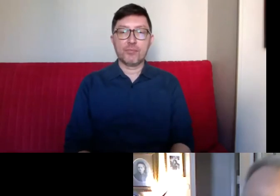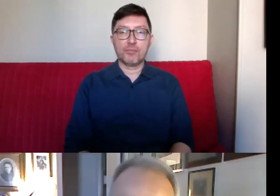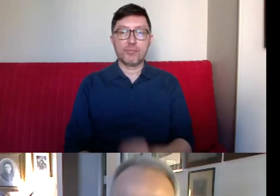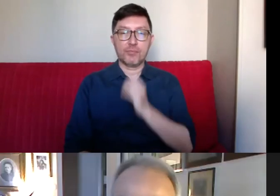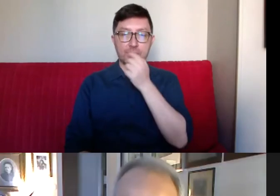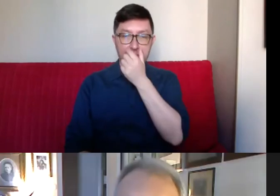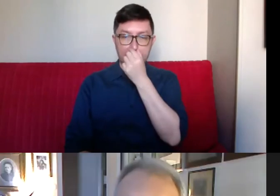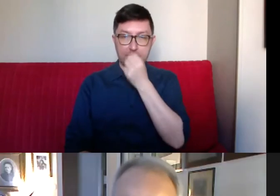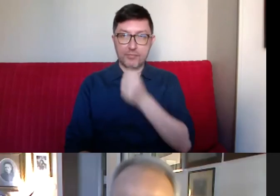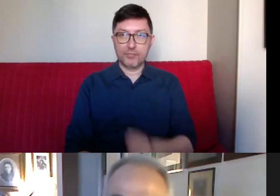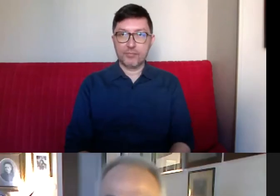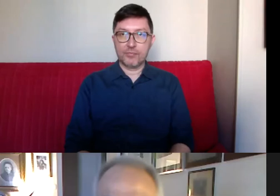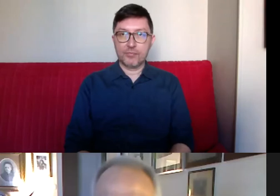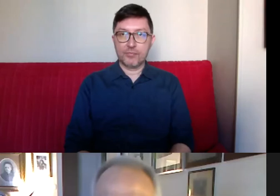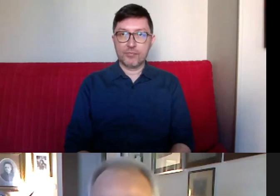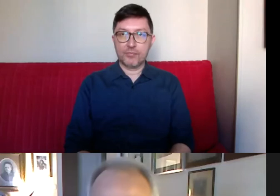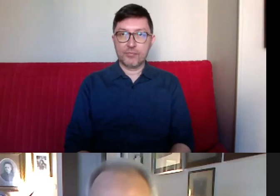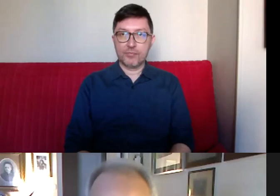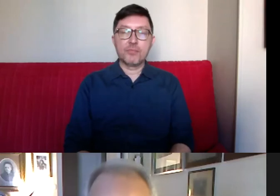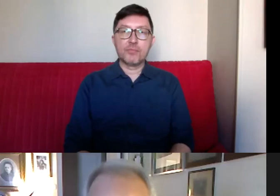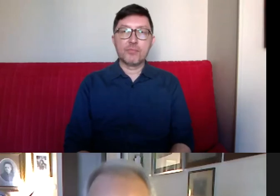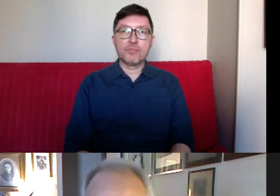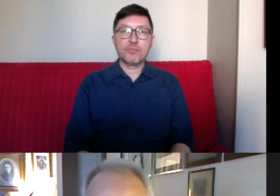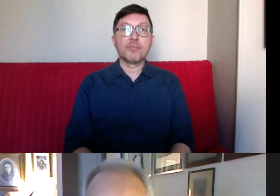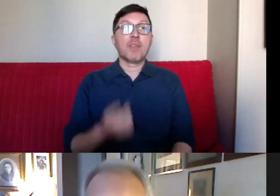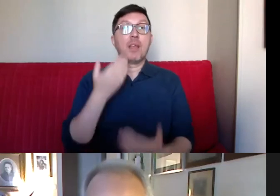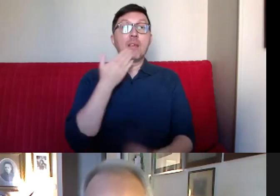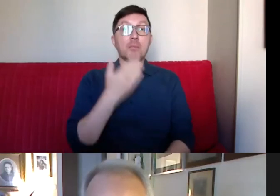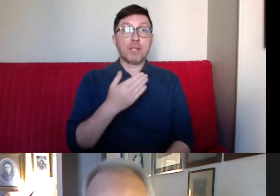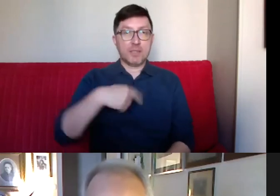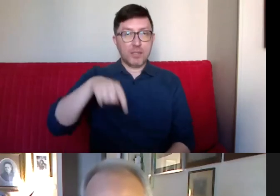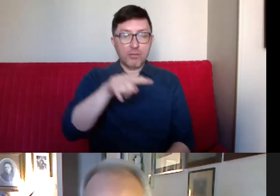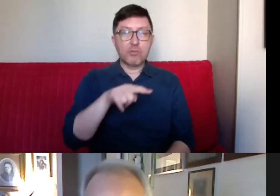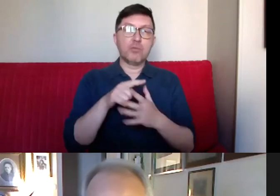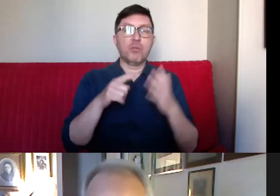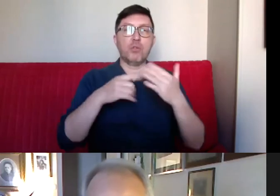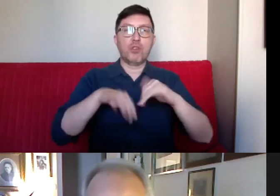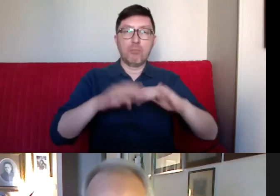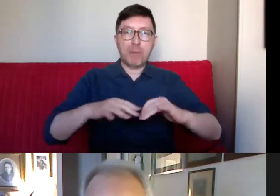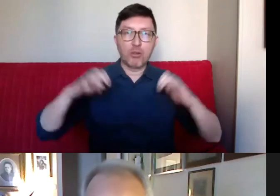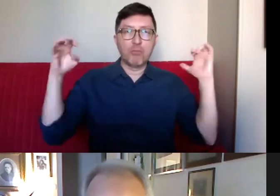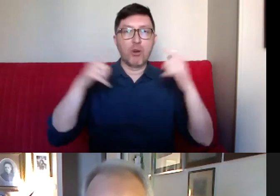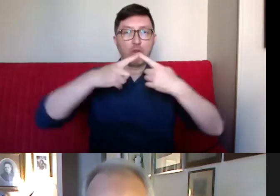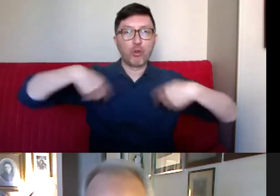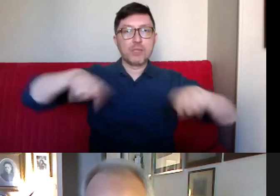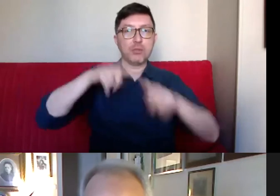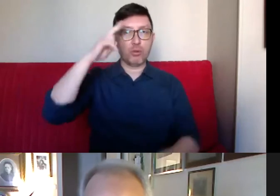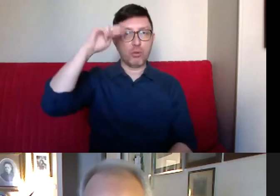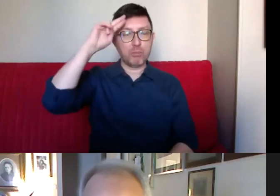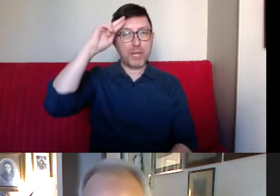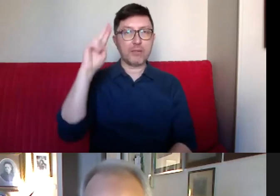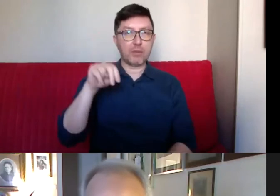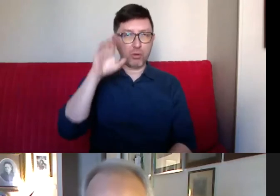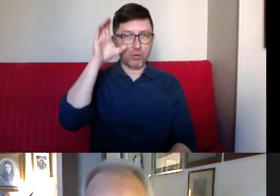around the Commission and the Parliament. I also would like to say whatever you underlined about